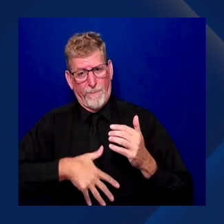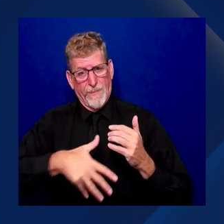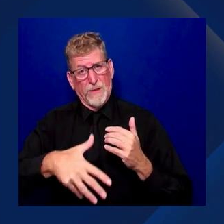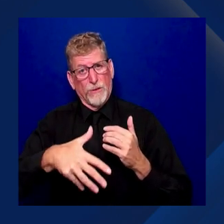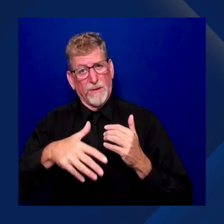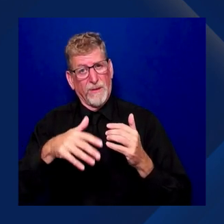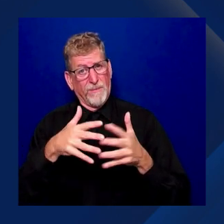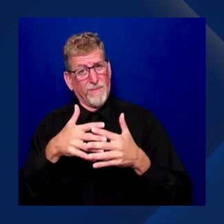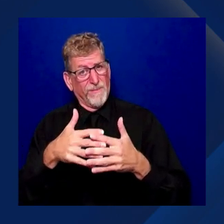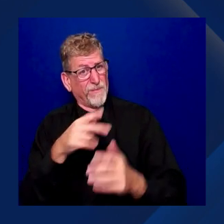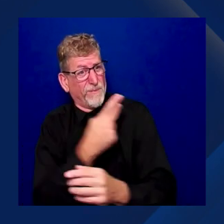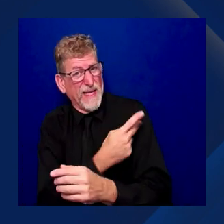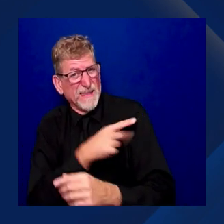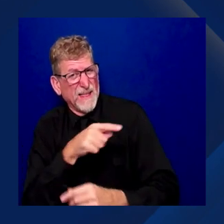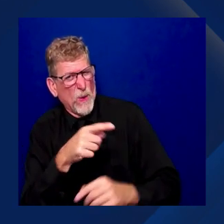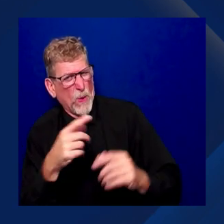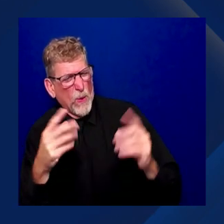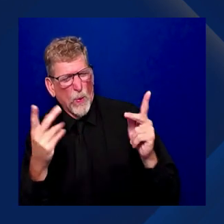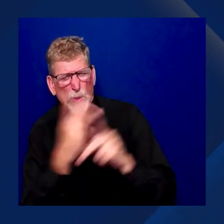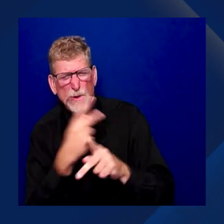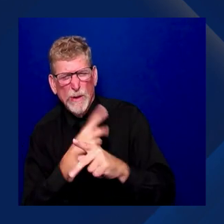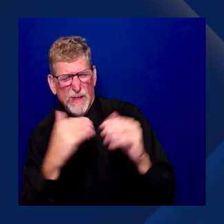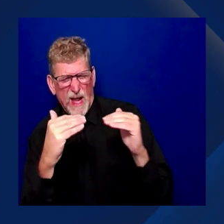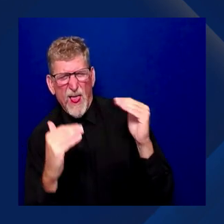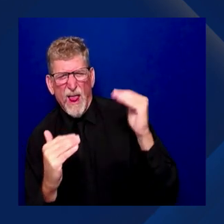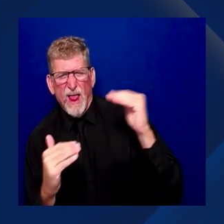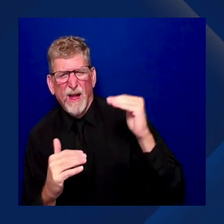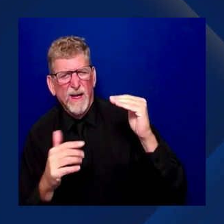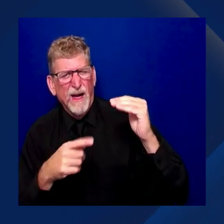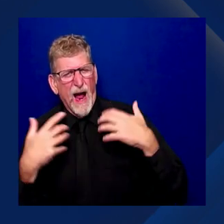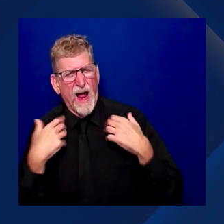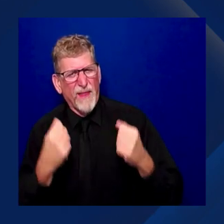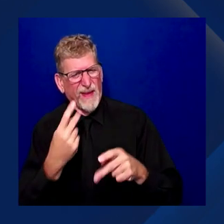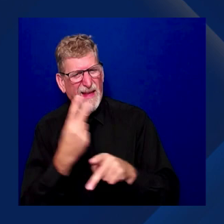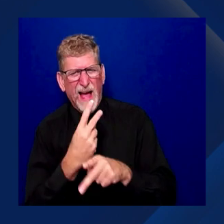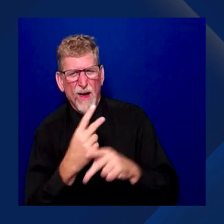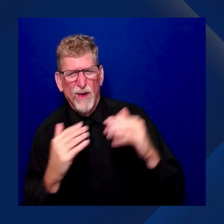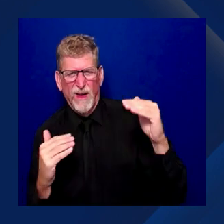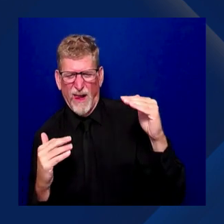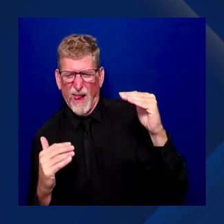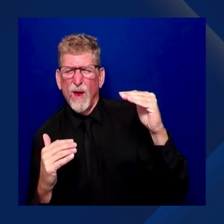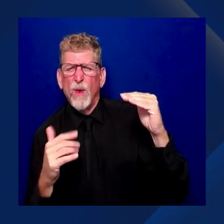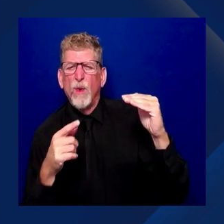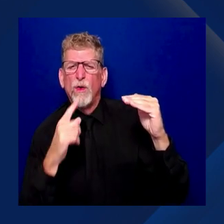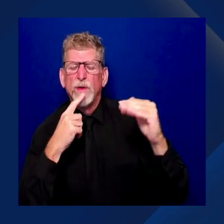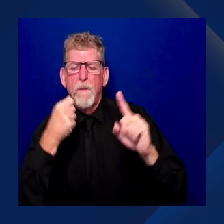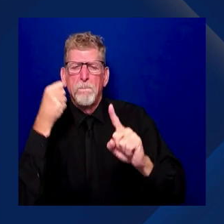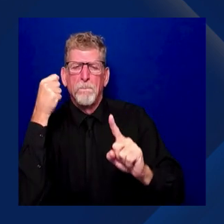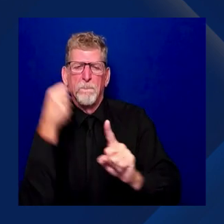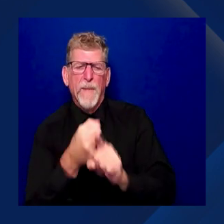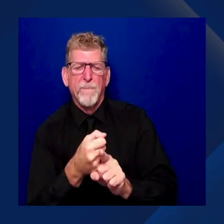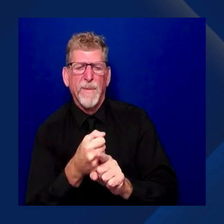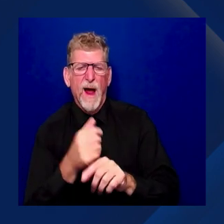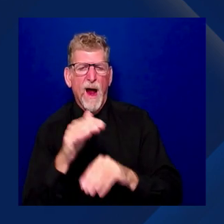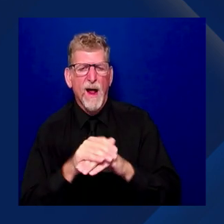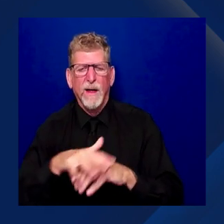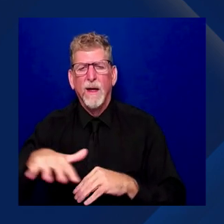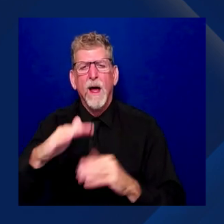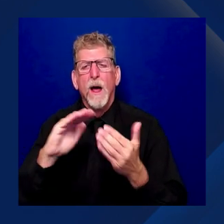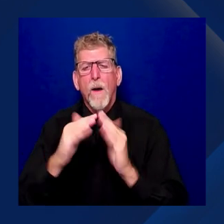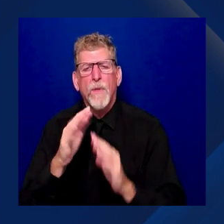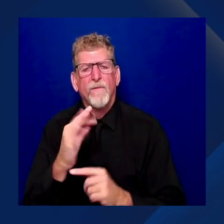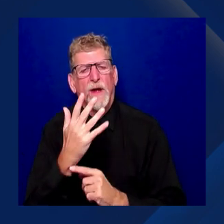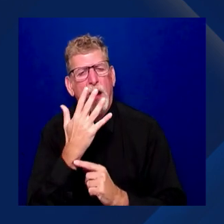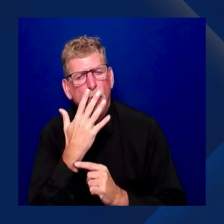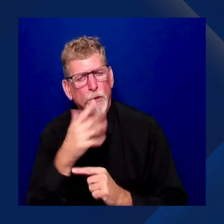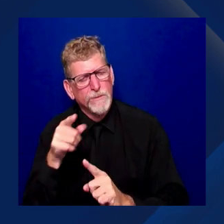in our healthcare system, it has been especially devastating for communities of color. It should be obvious to everyone. We